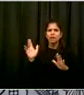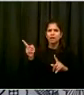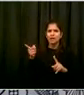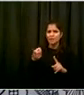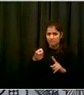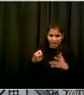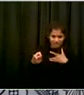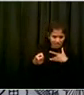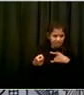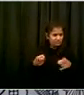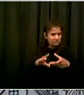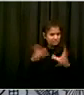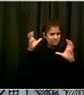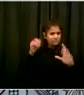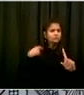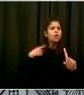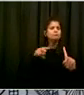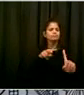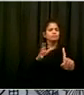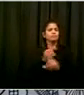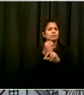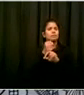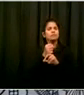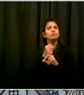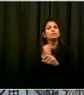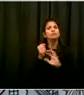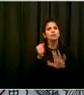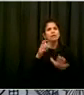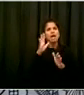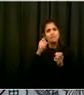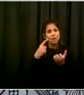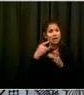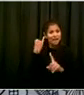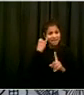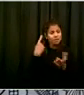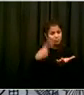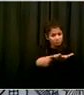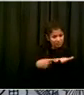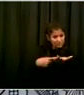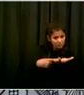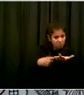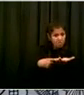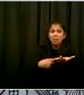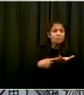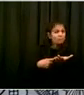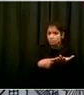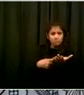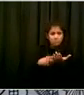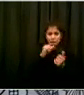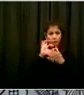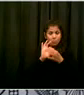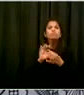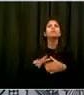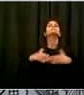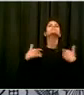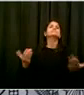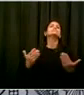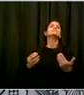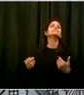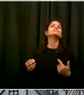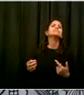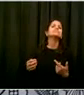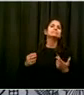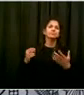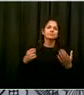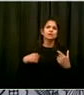going forward. And it's quite clear, if large numbers of people are gathering, there will be a large police response. There will be